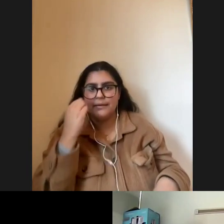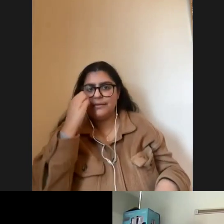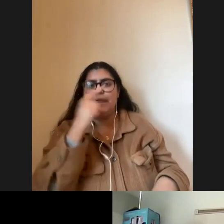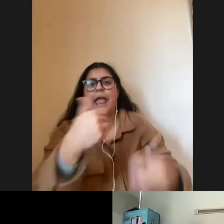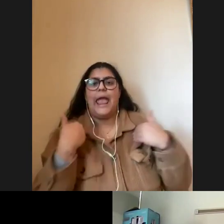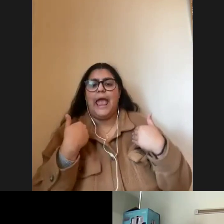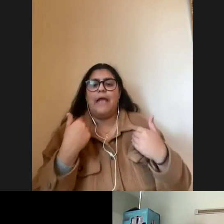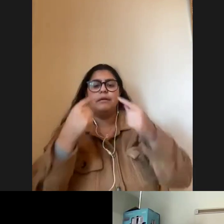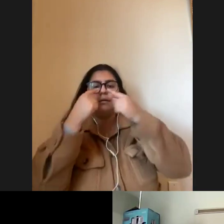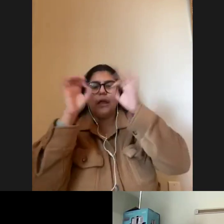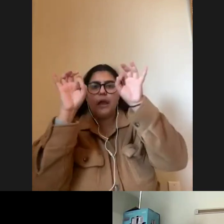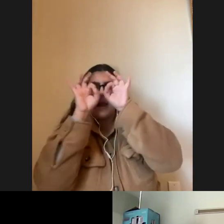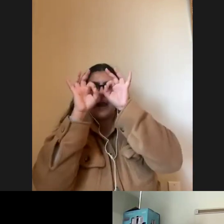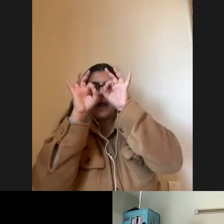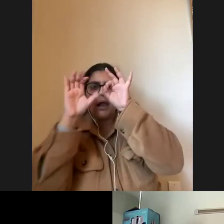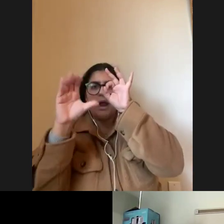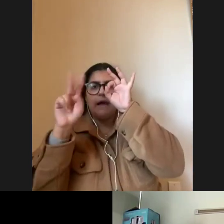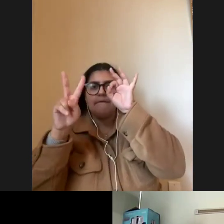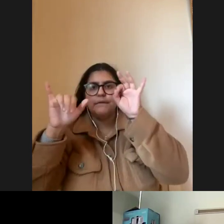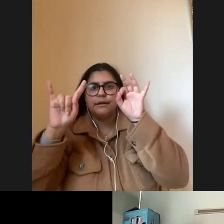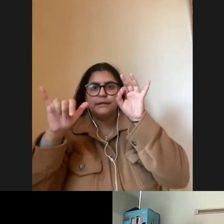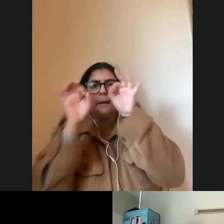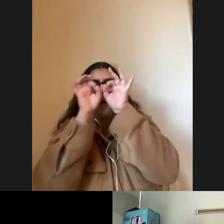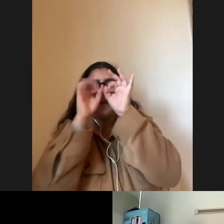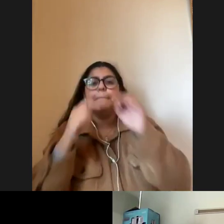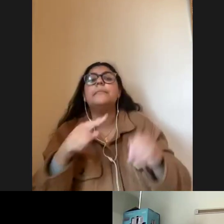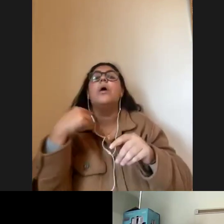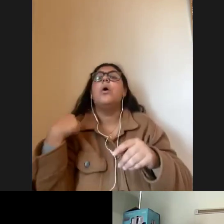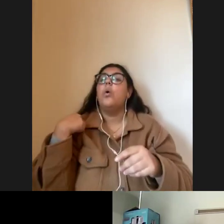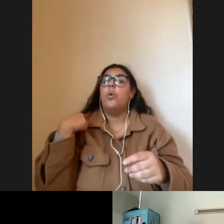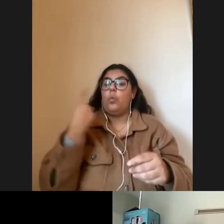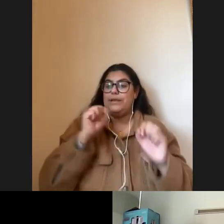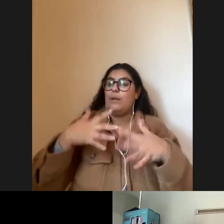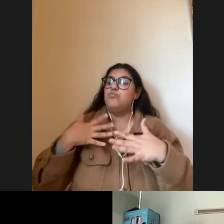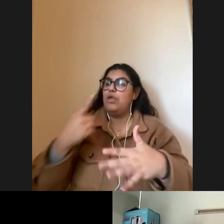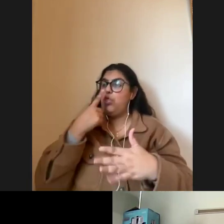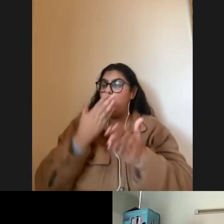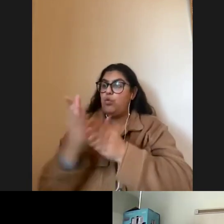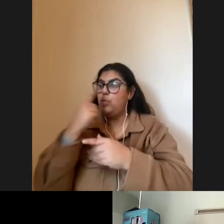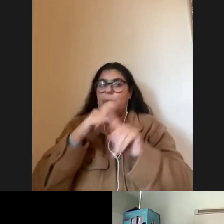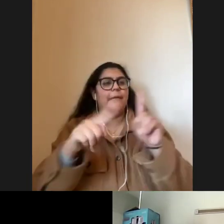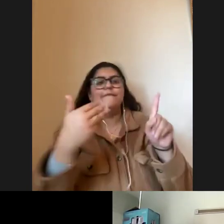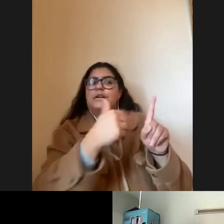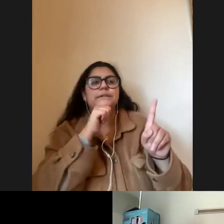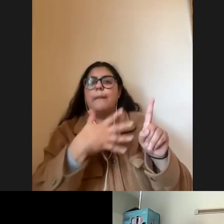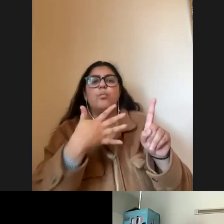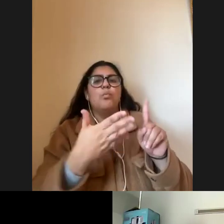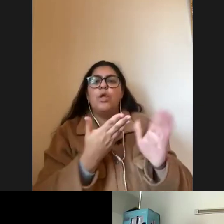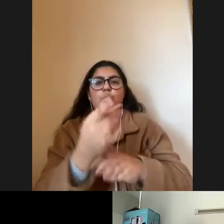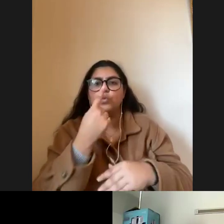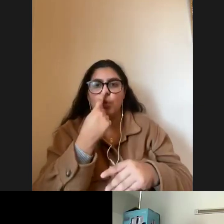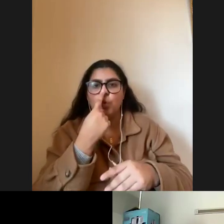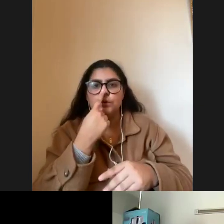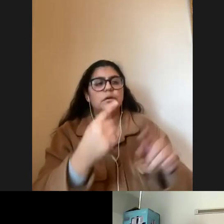nasal cavities, just like ours. The only difference is that we can breathe through our nose, and fish can't. So it's just kind of a little dead end sac, but it